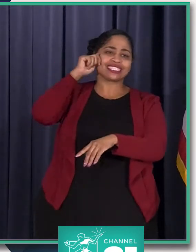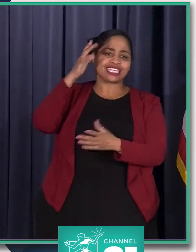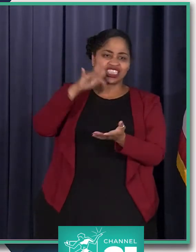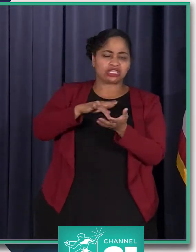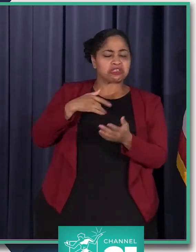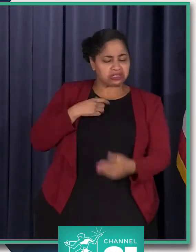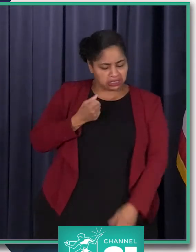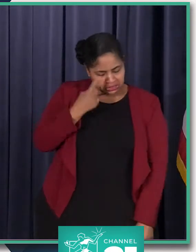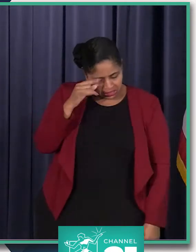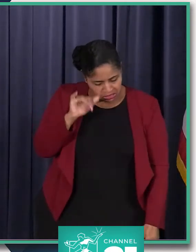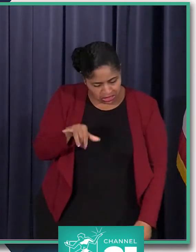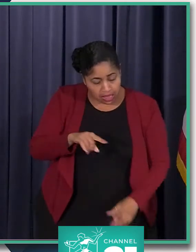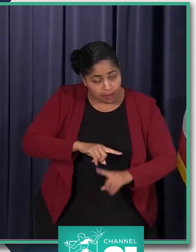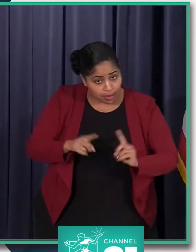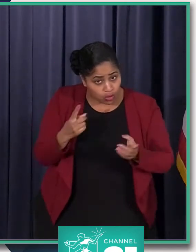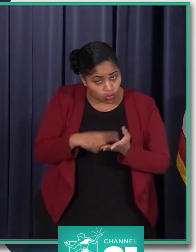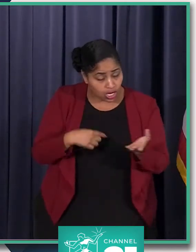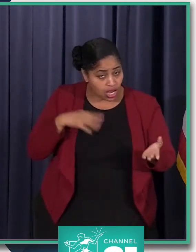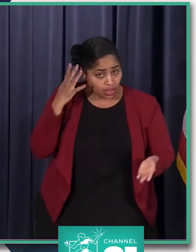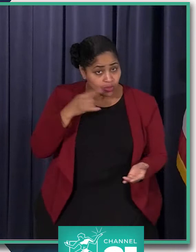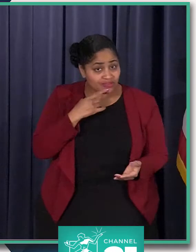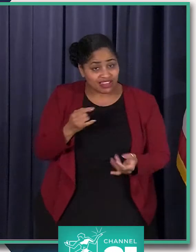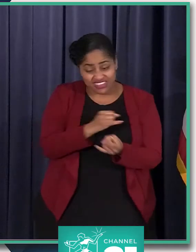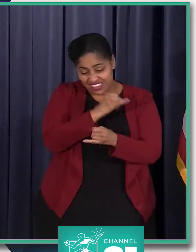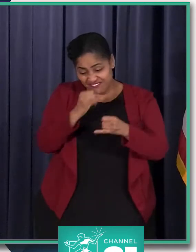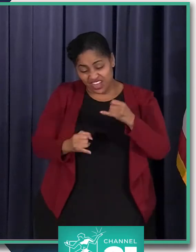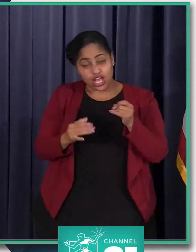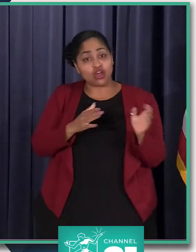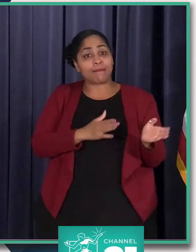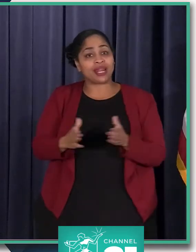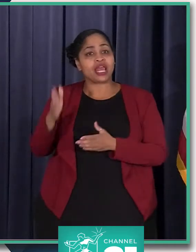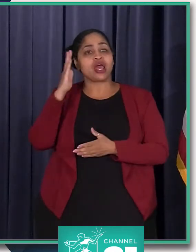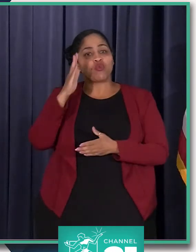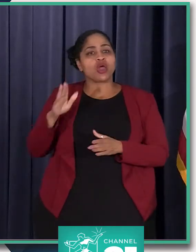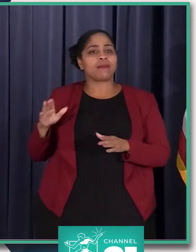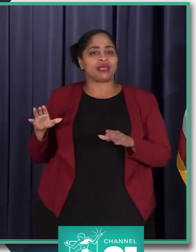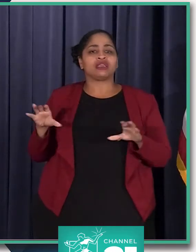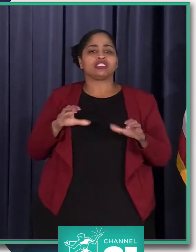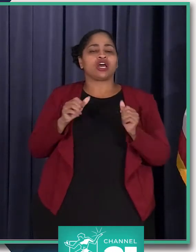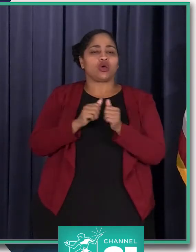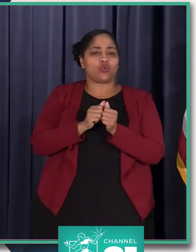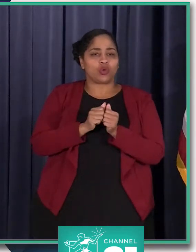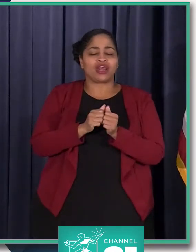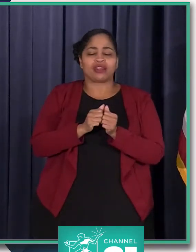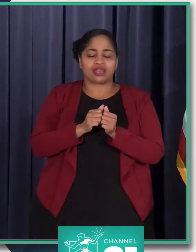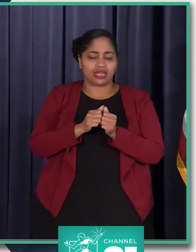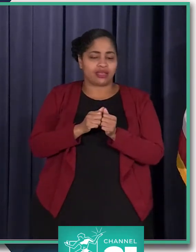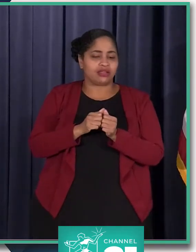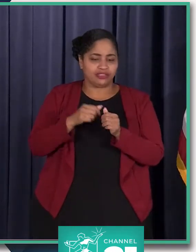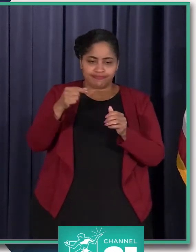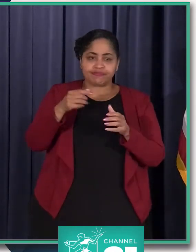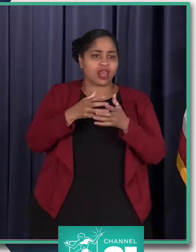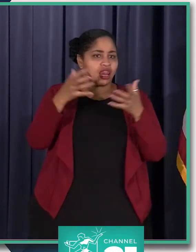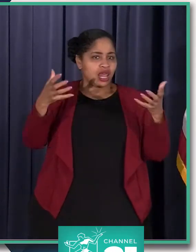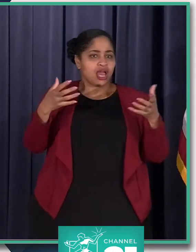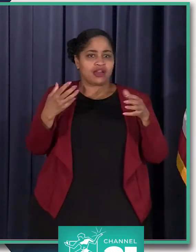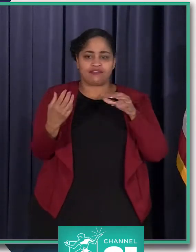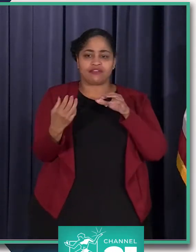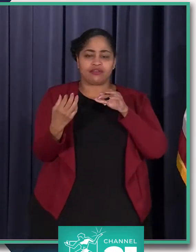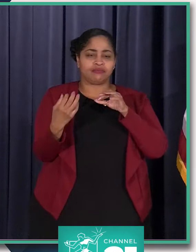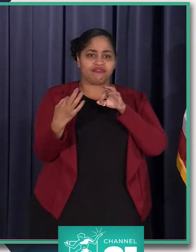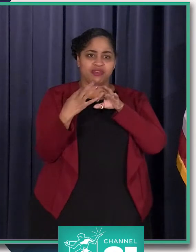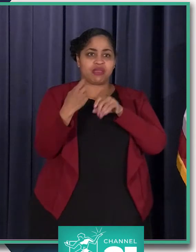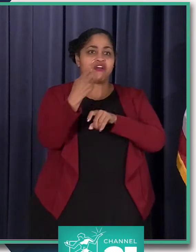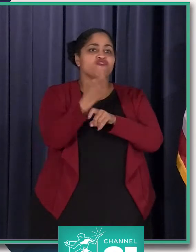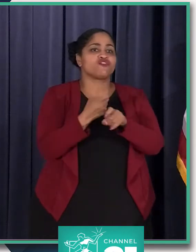that, but what I will say is this: the final plan will be done with significant input from the young